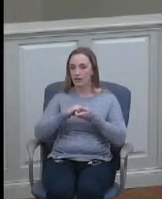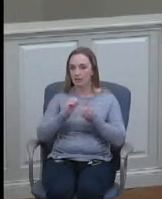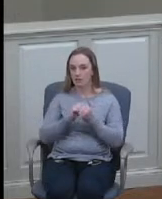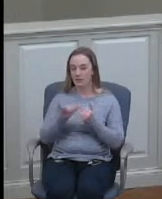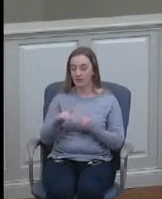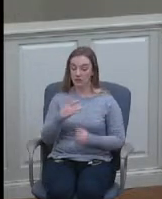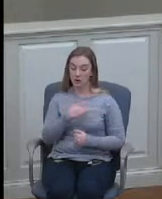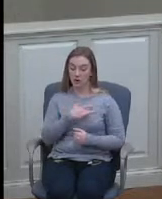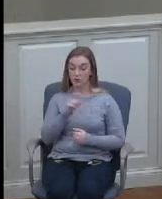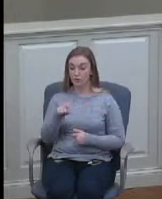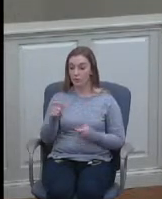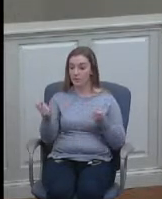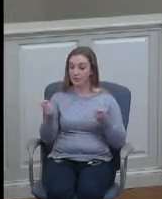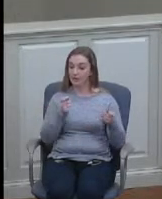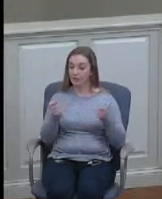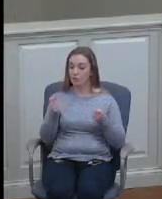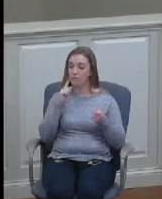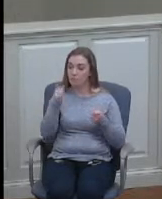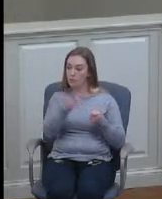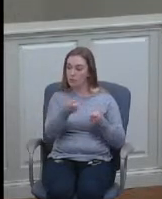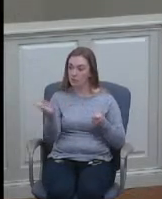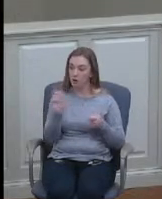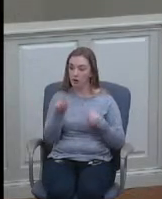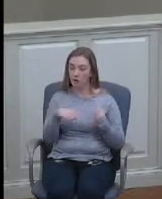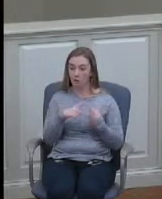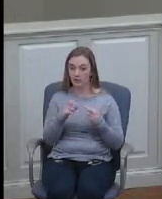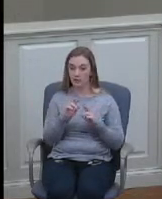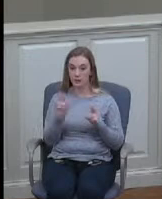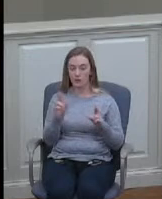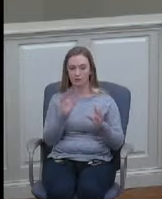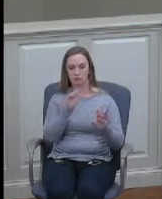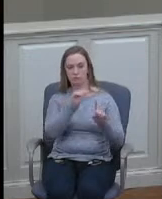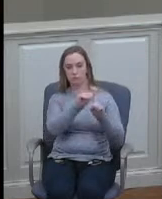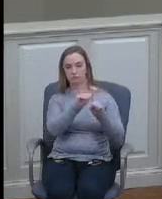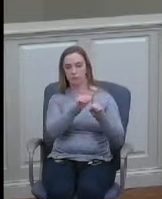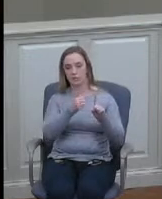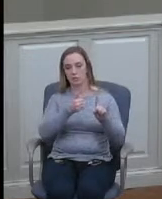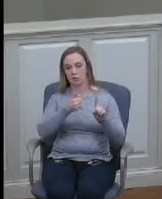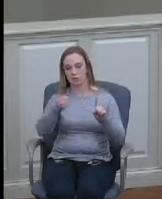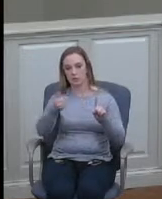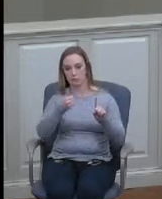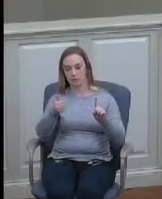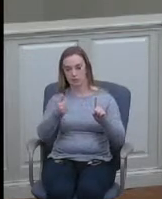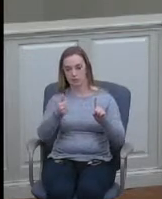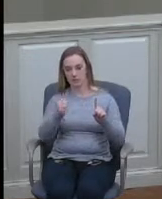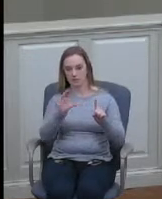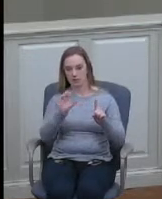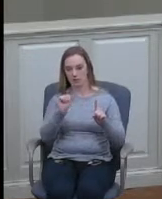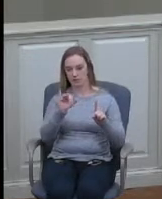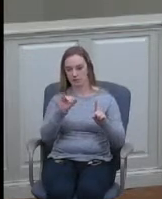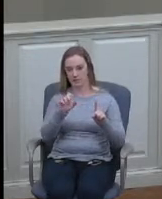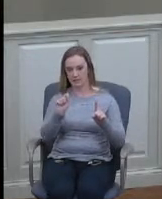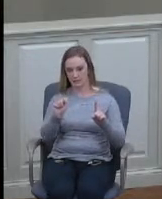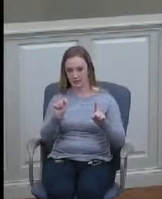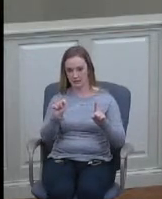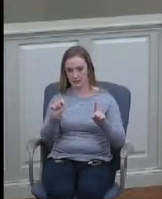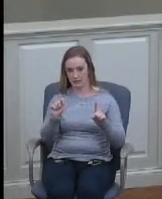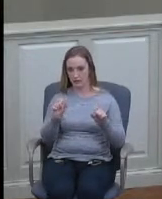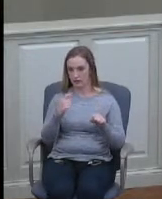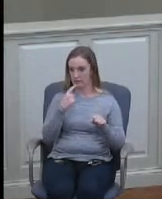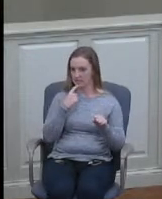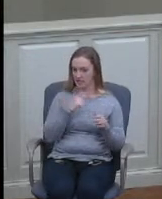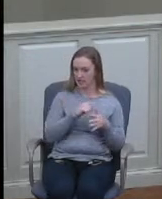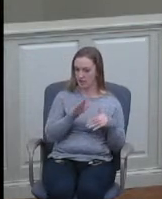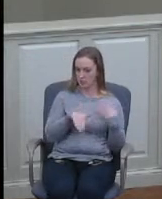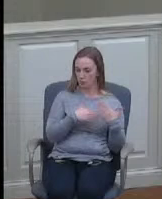be handling for you all, so that when you're ready to go to the transportation cabinet, you say, well, here's all the city stuff, but here's all the other